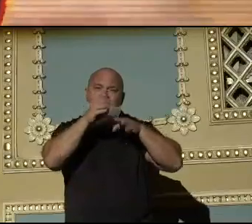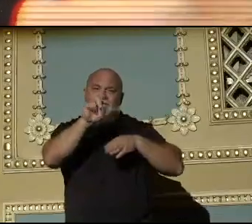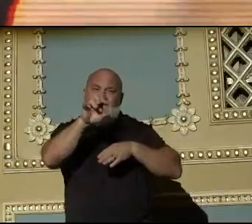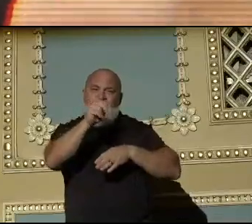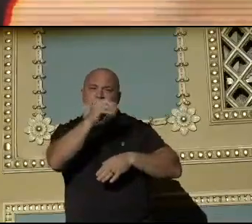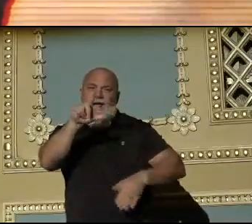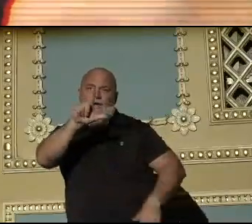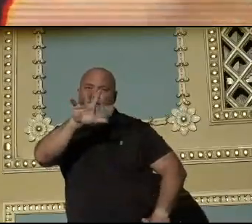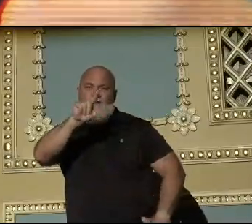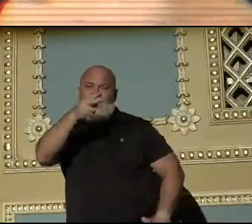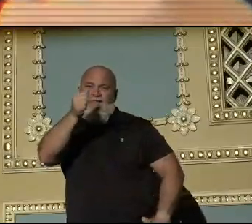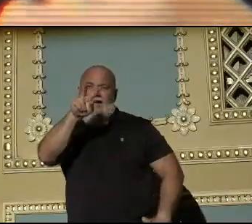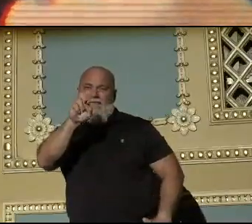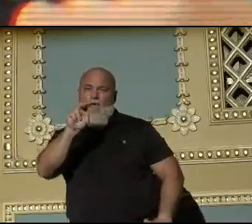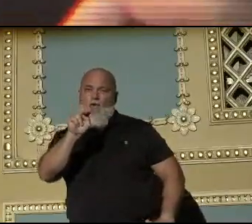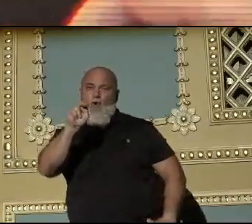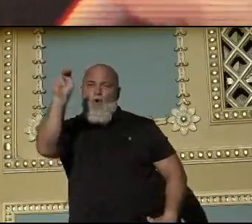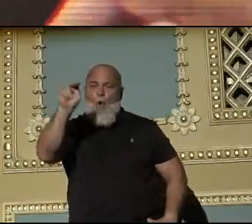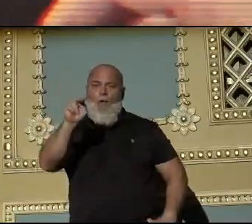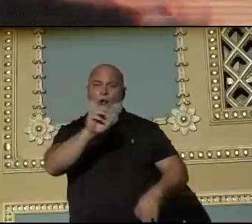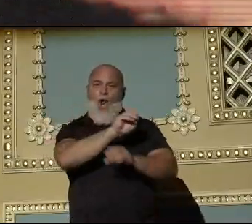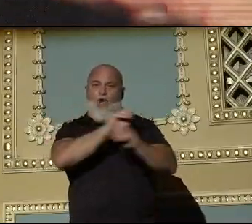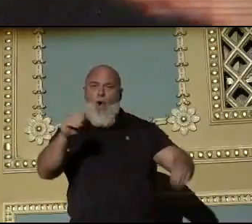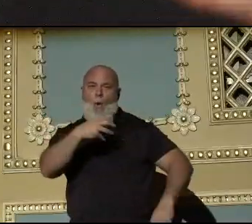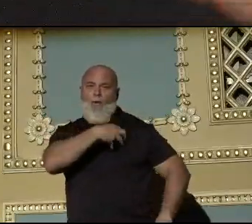Avenue North. No cops.